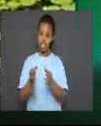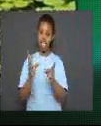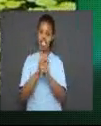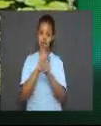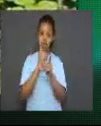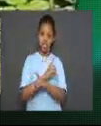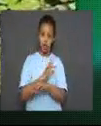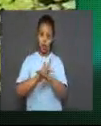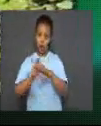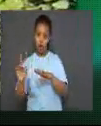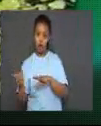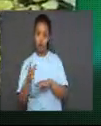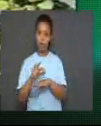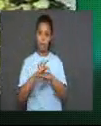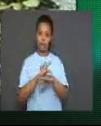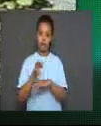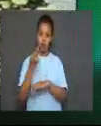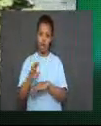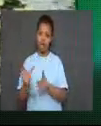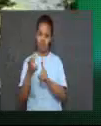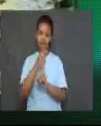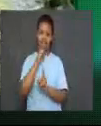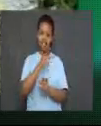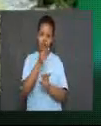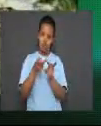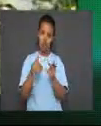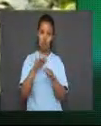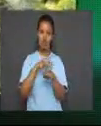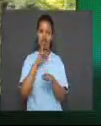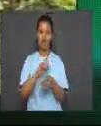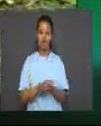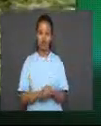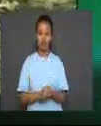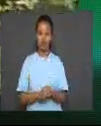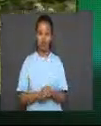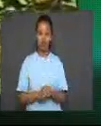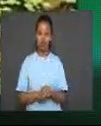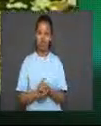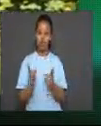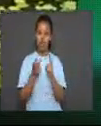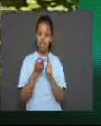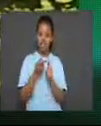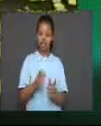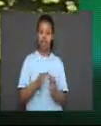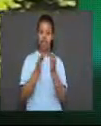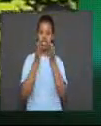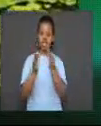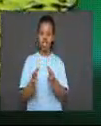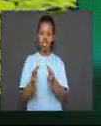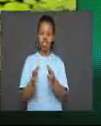Primary succession occurs on a bare or uncolonized area,